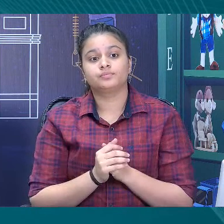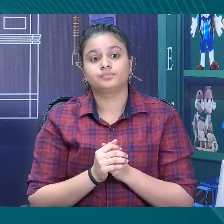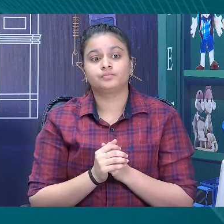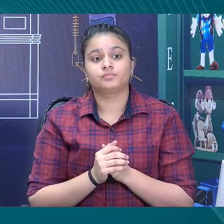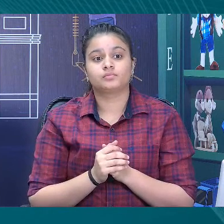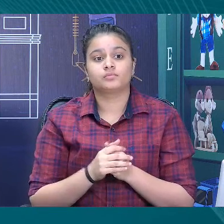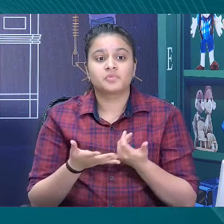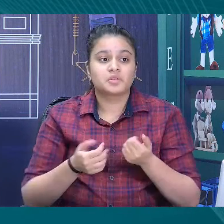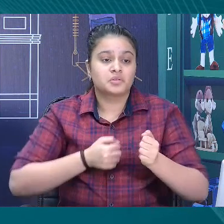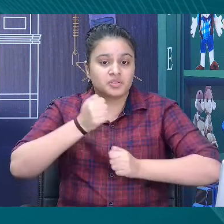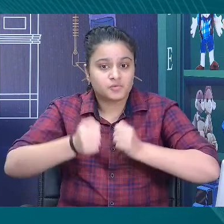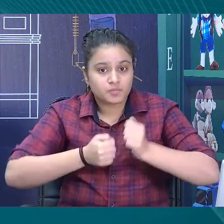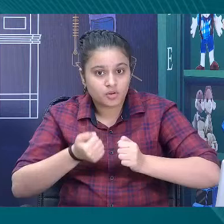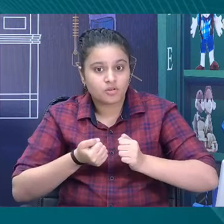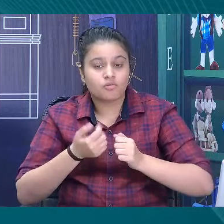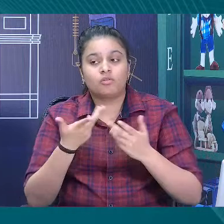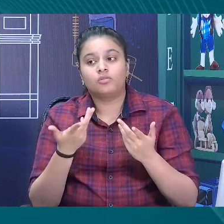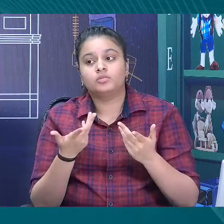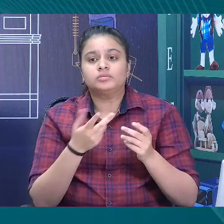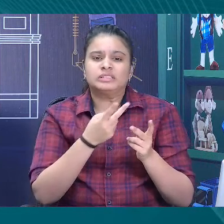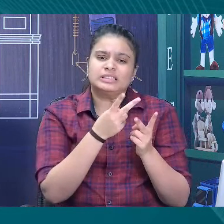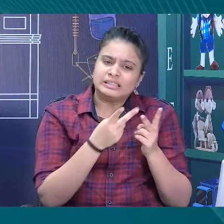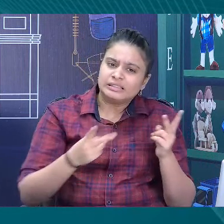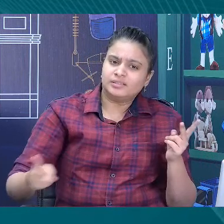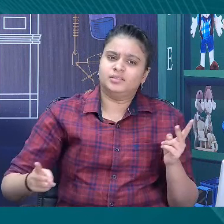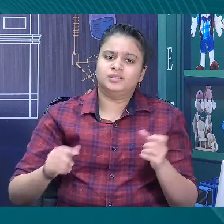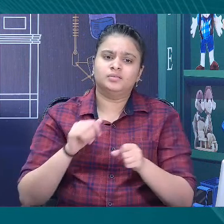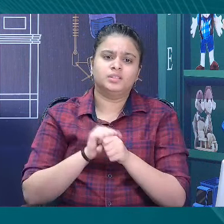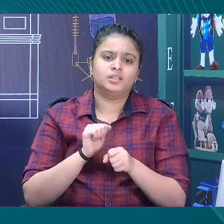the sports field, or it can be in so-called